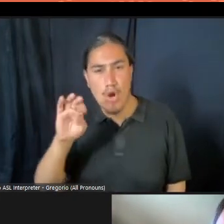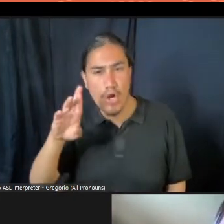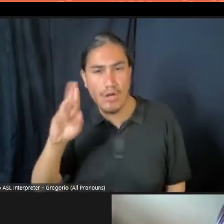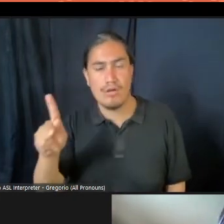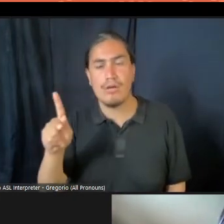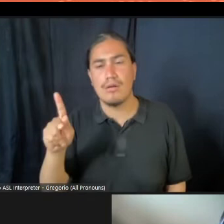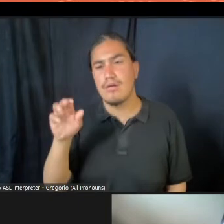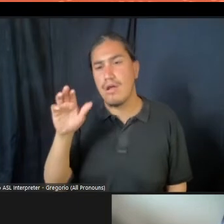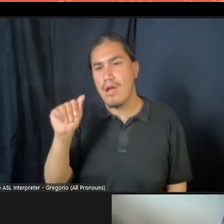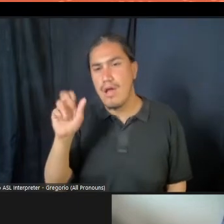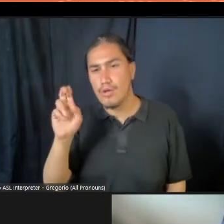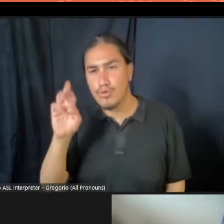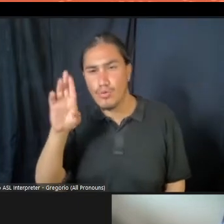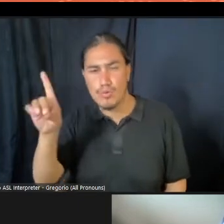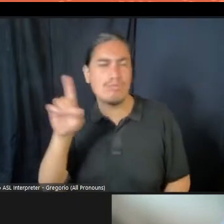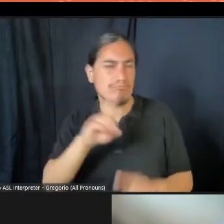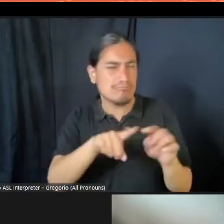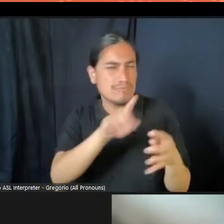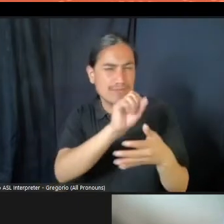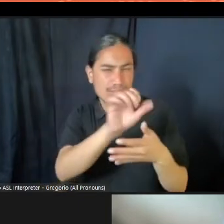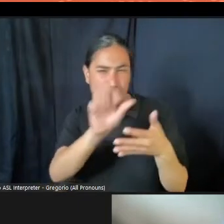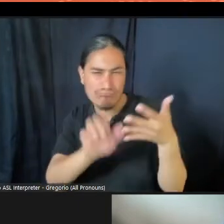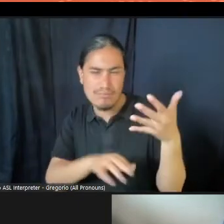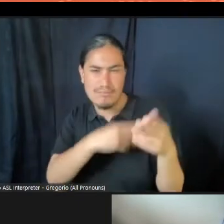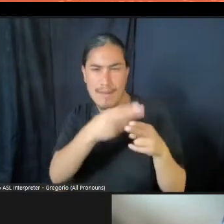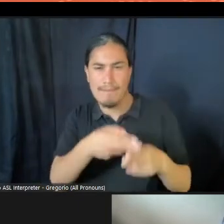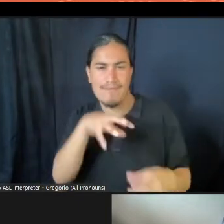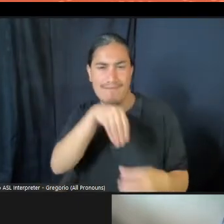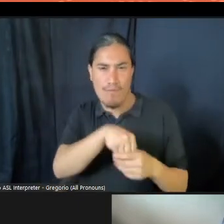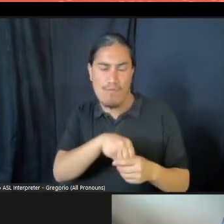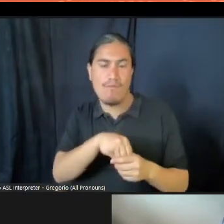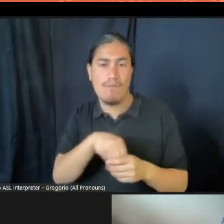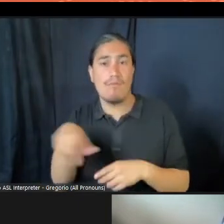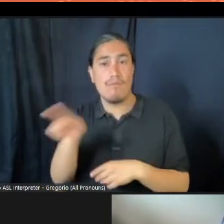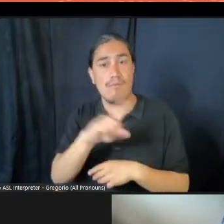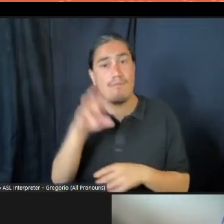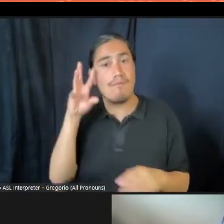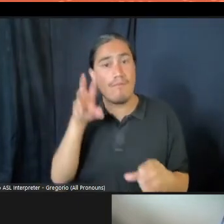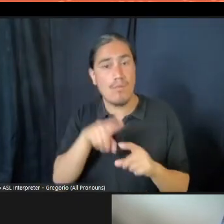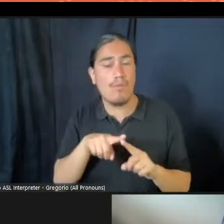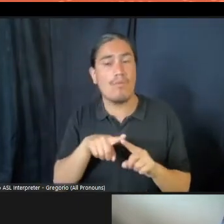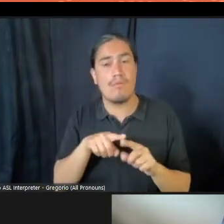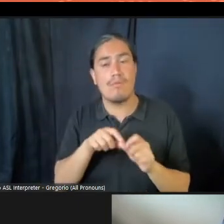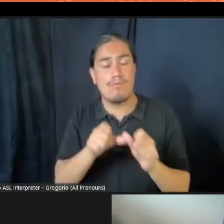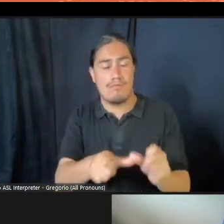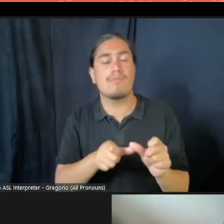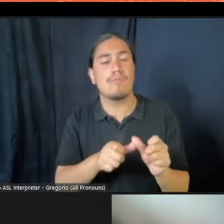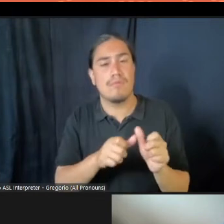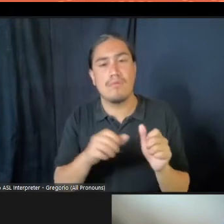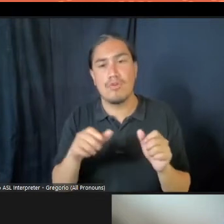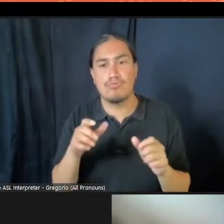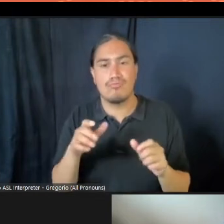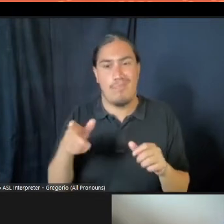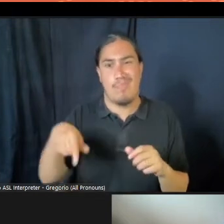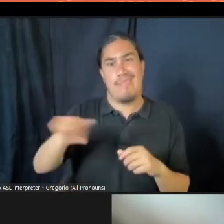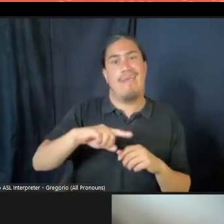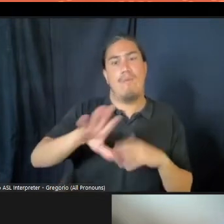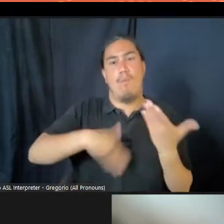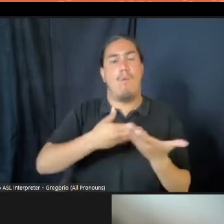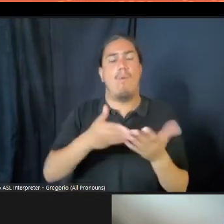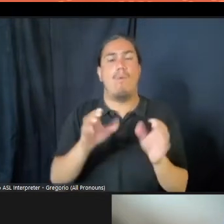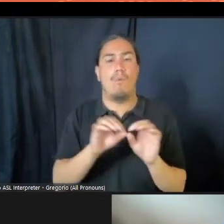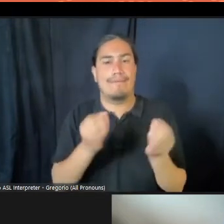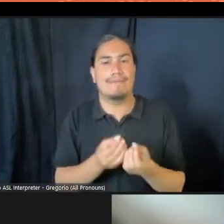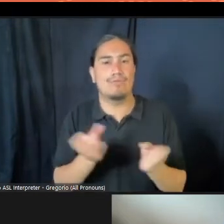Anu Yadav. In addition to working as artist facilitators, our whole leadership circle, all 10 of us, now make all organizational